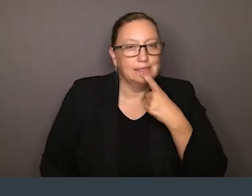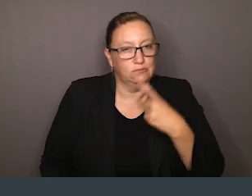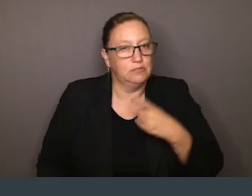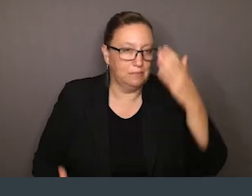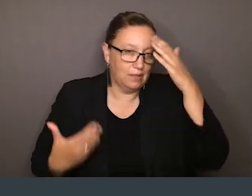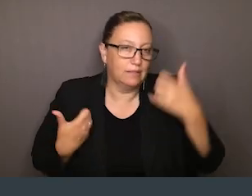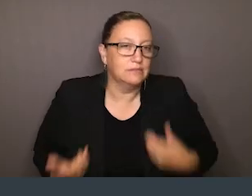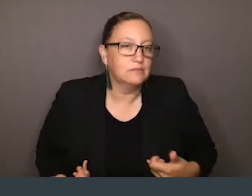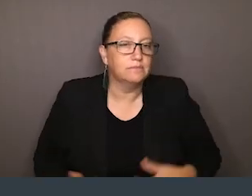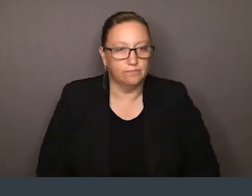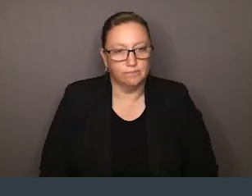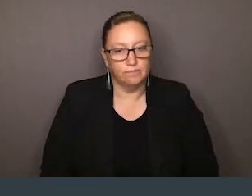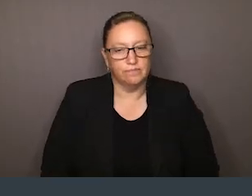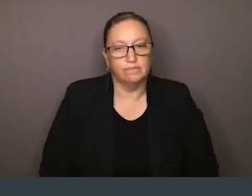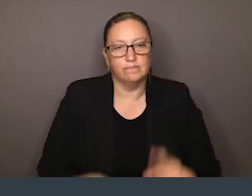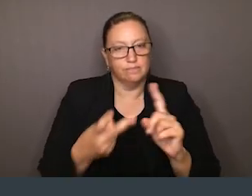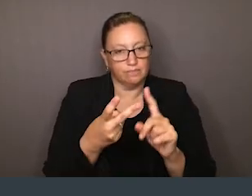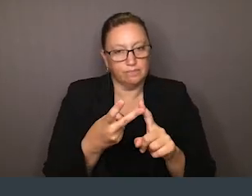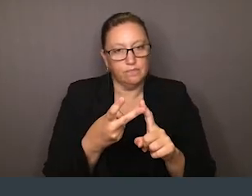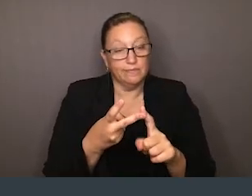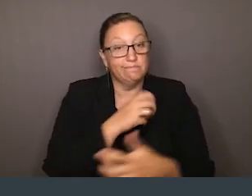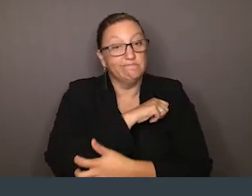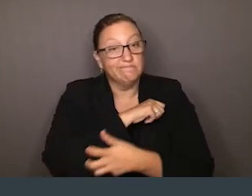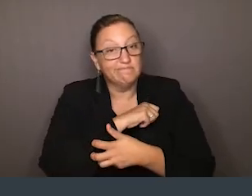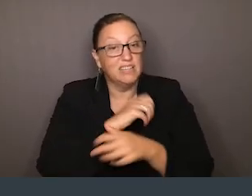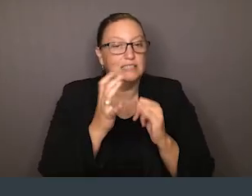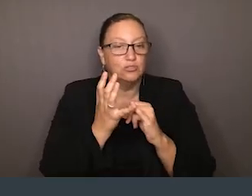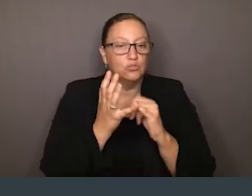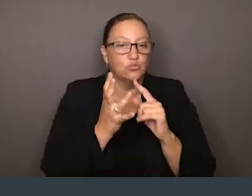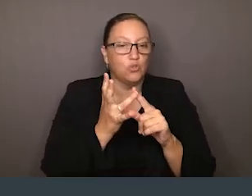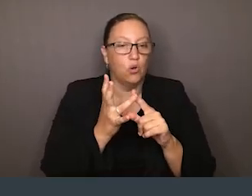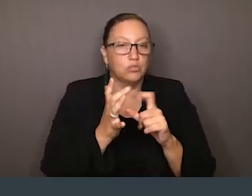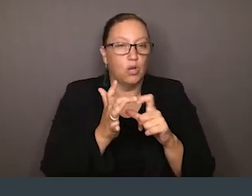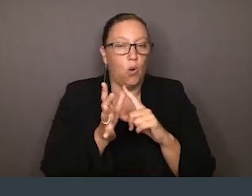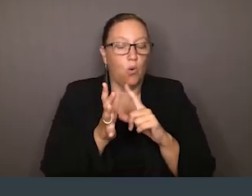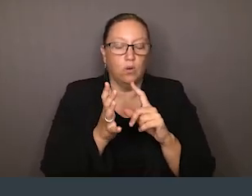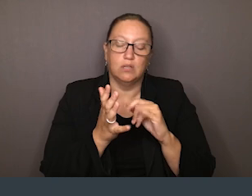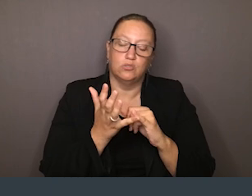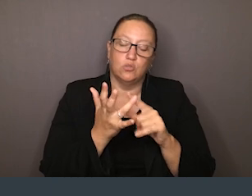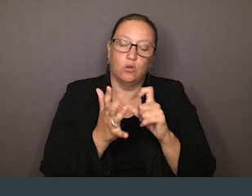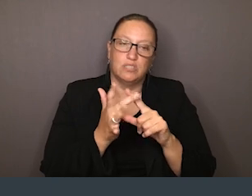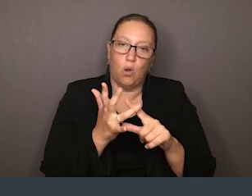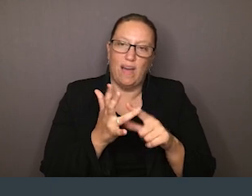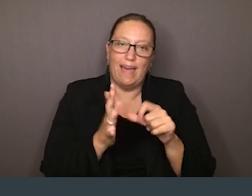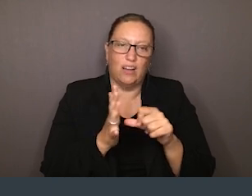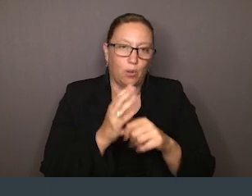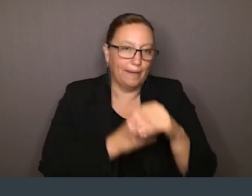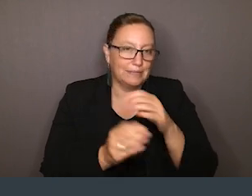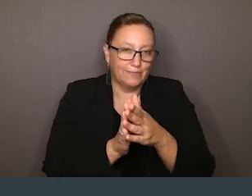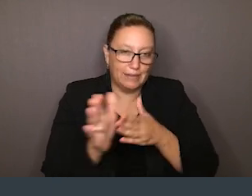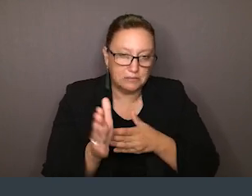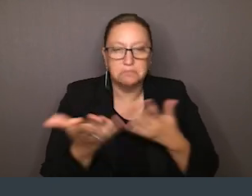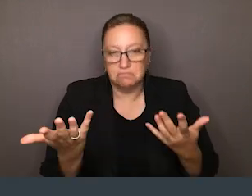mental illness. Further, socioeconomic disadvantage was associated with increased risk of mental illness. Living in